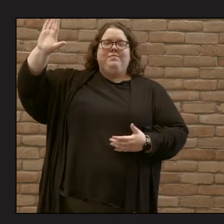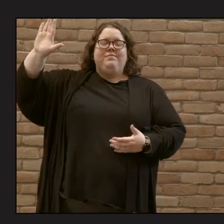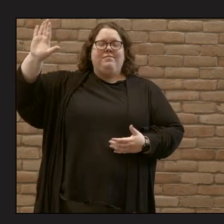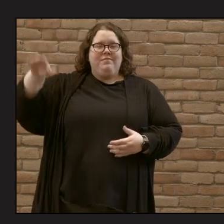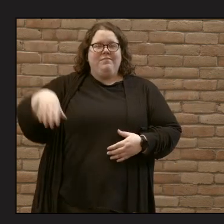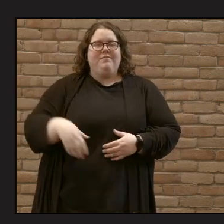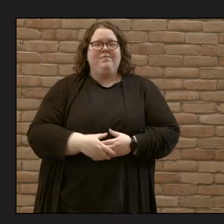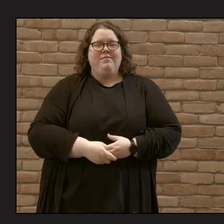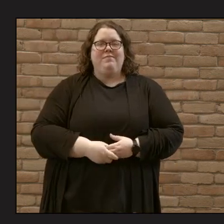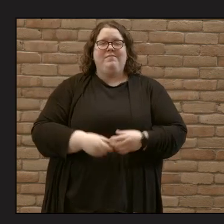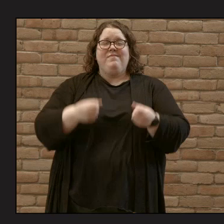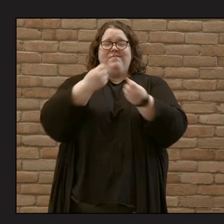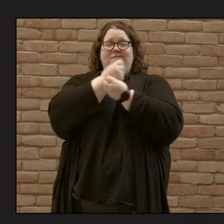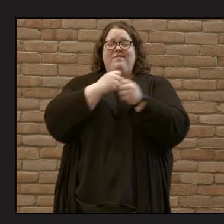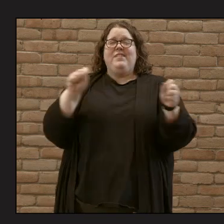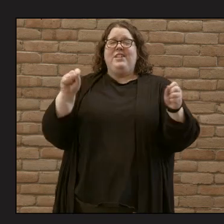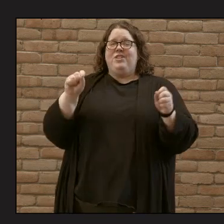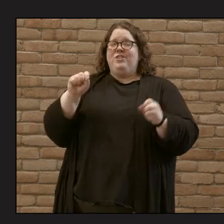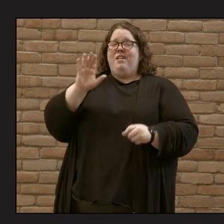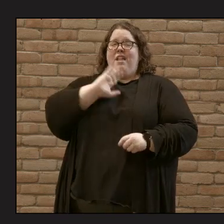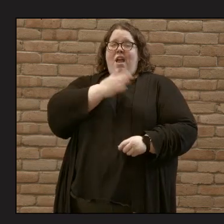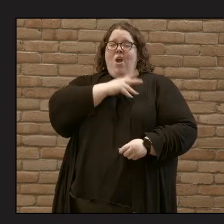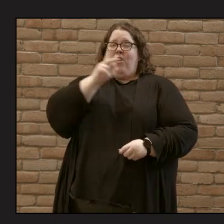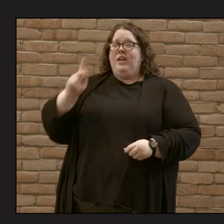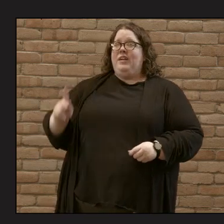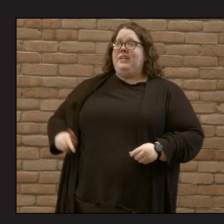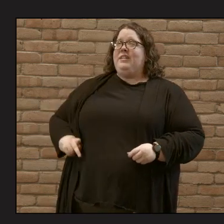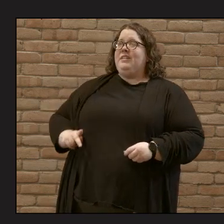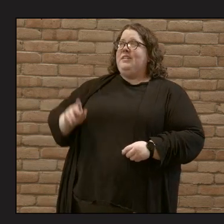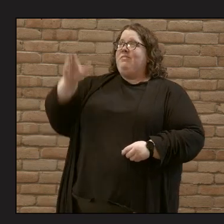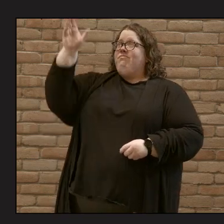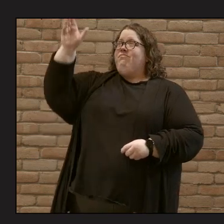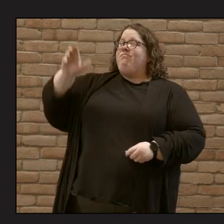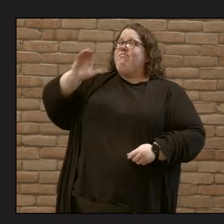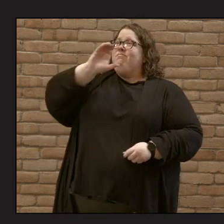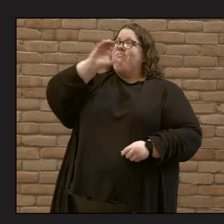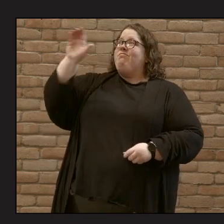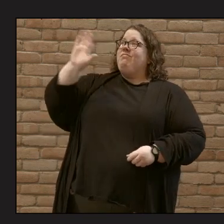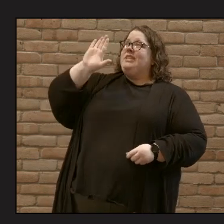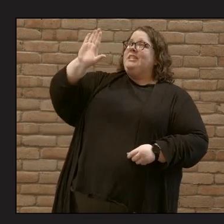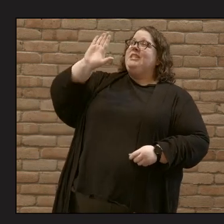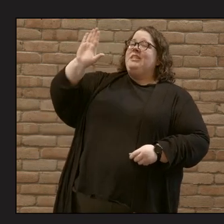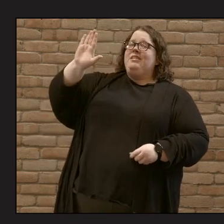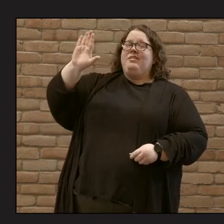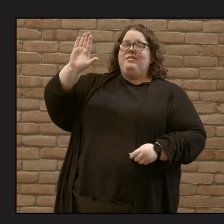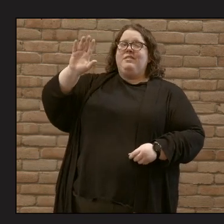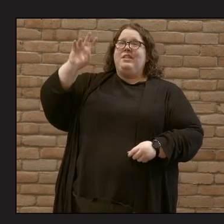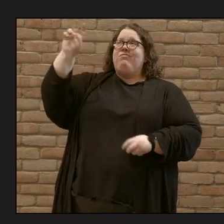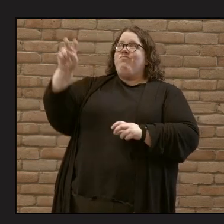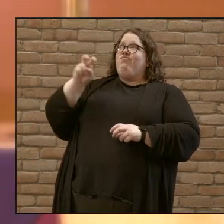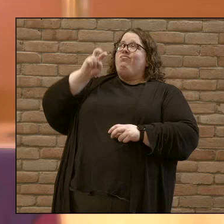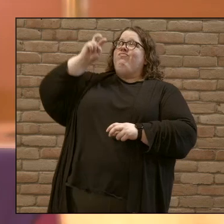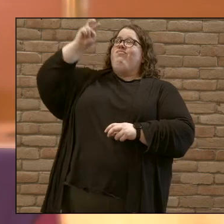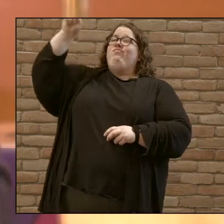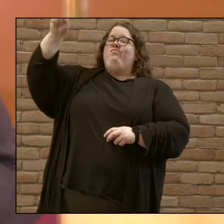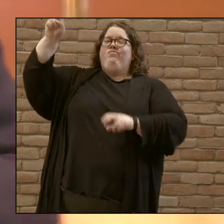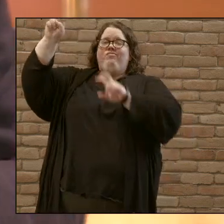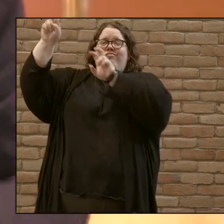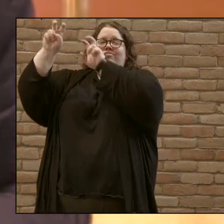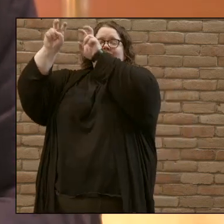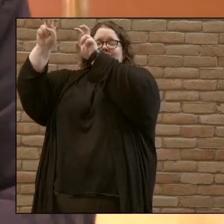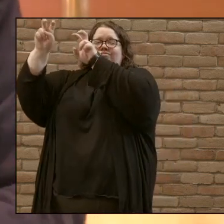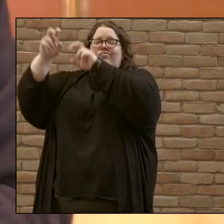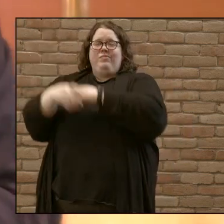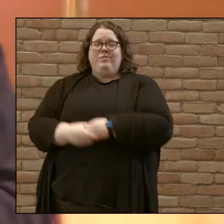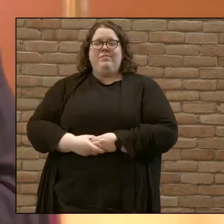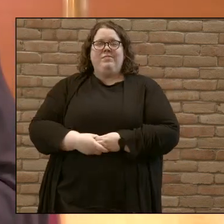belongs to our King who sits on the throne and to the Lamb. You see, friends,